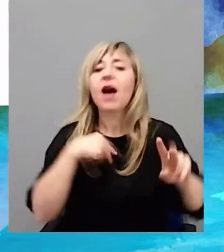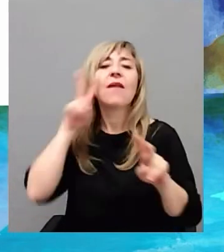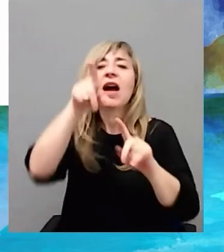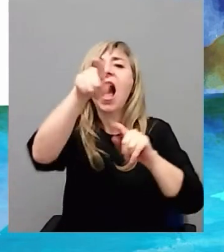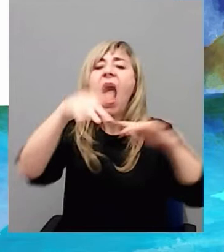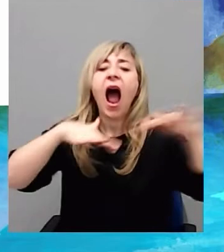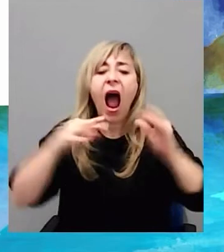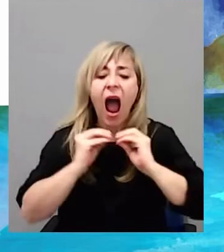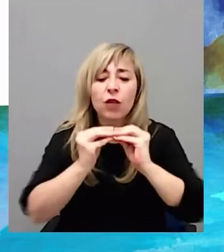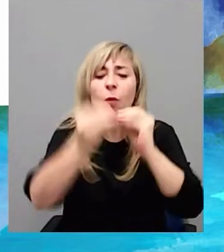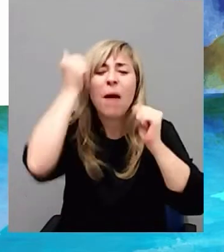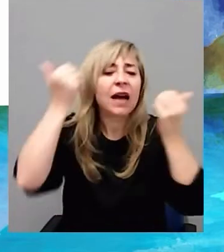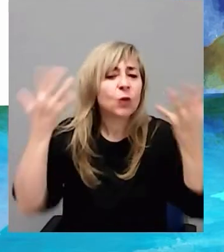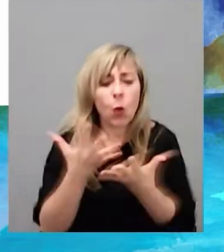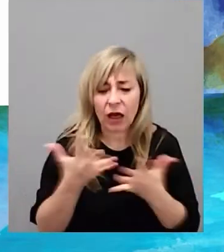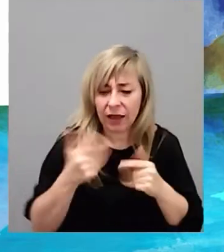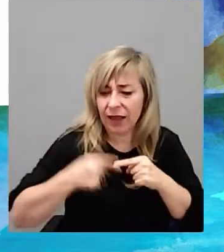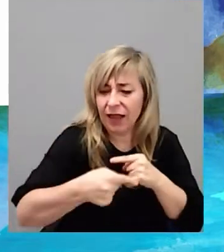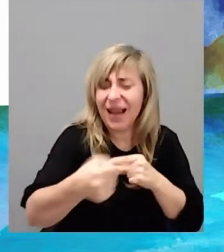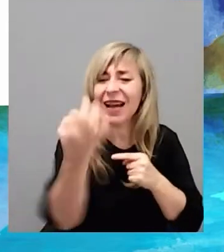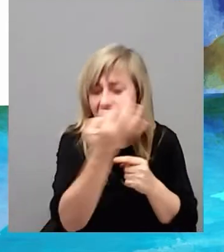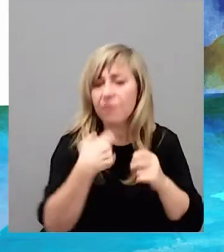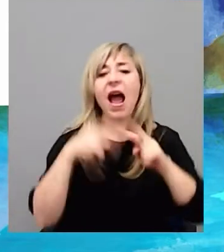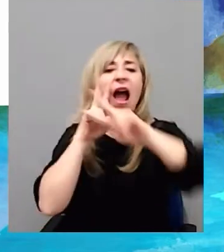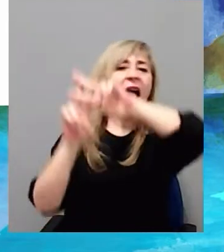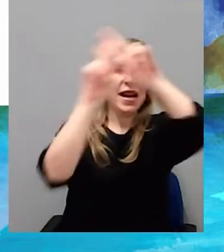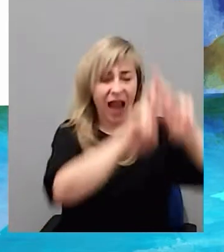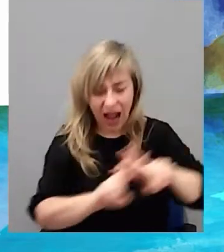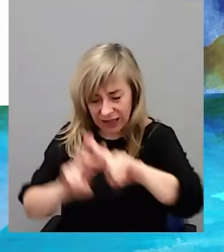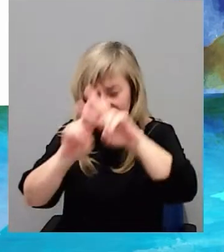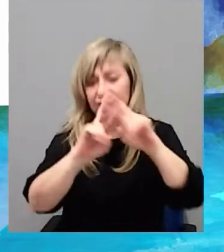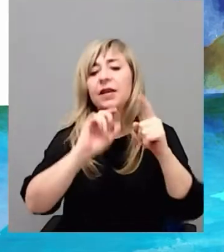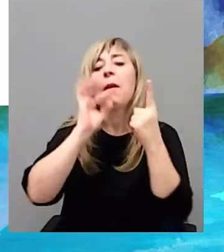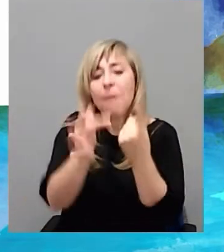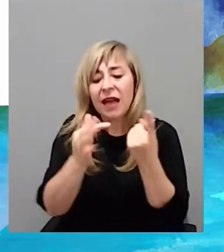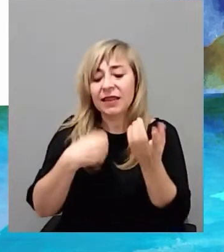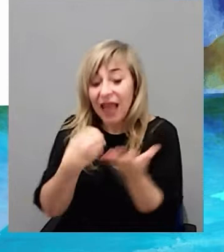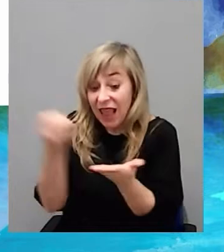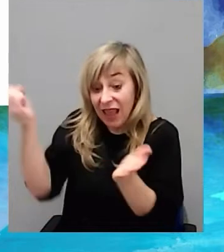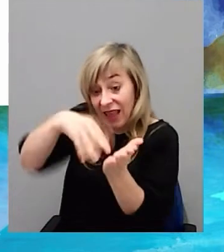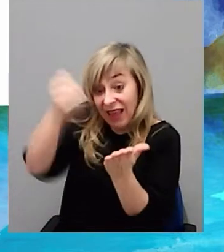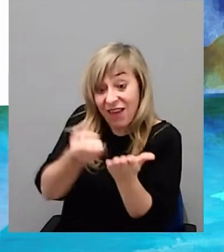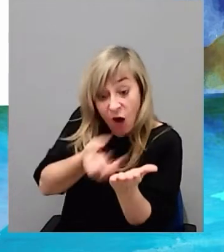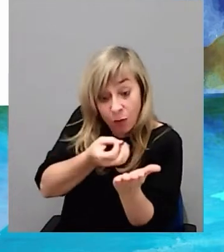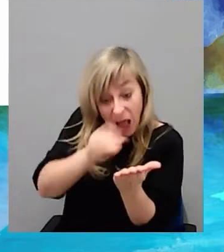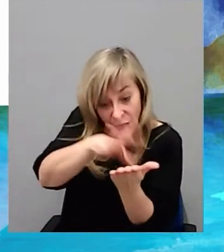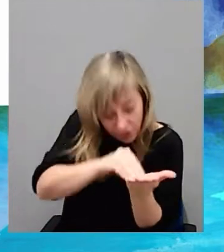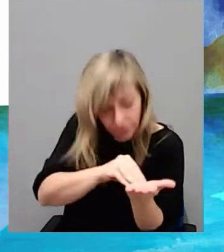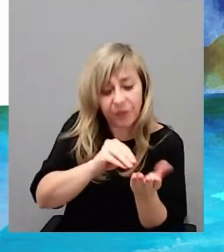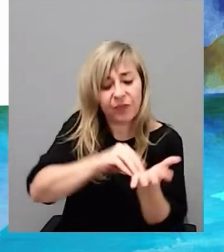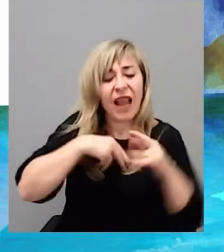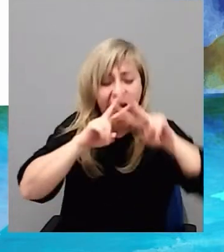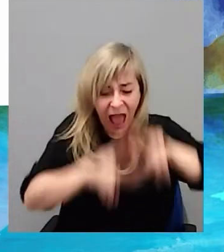or the most imminent incidents that need to be addressed. We do an analysis of the information and then